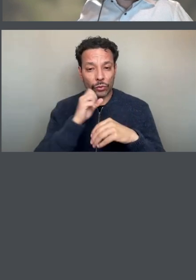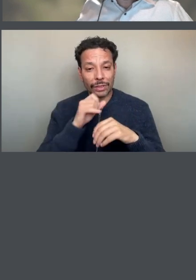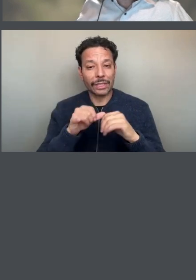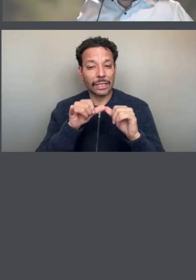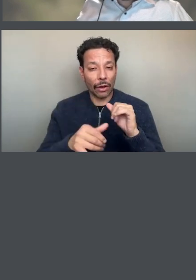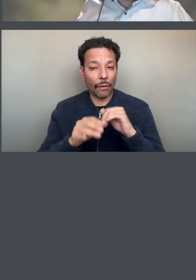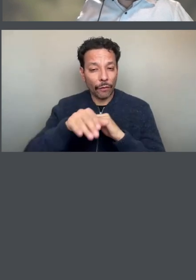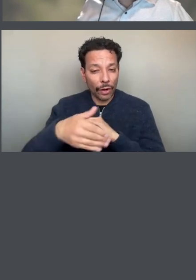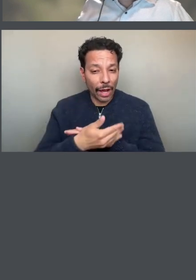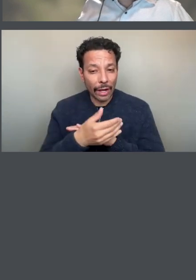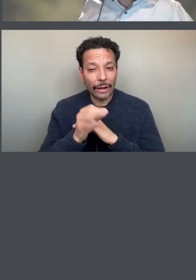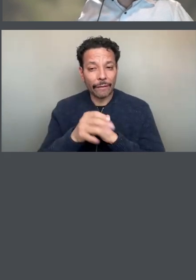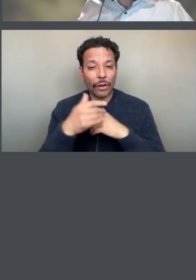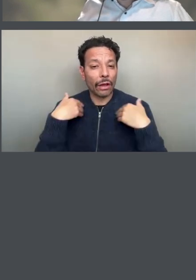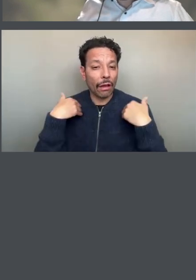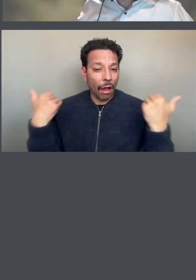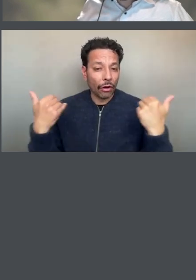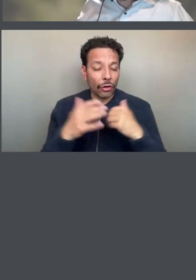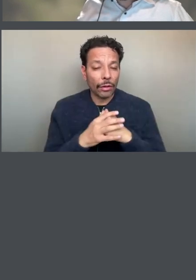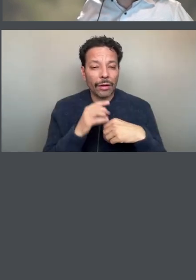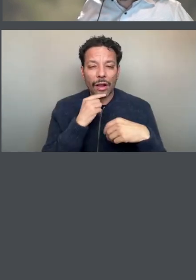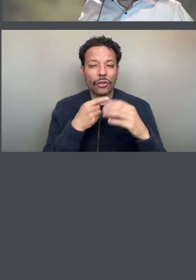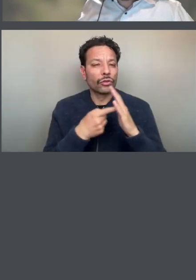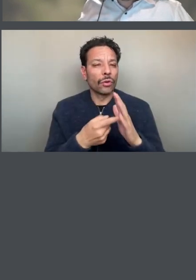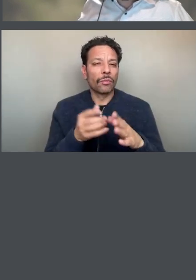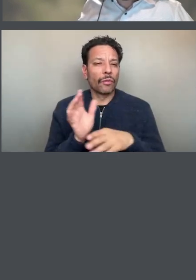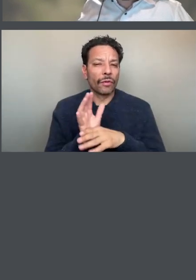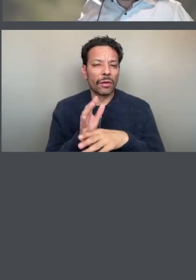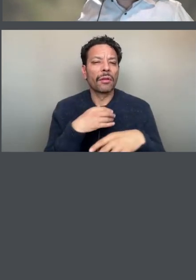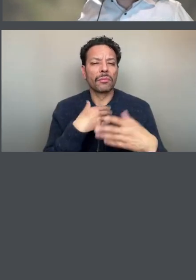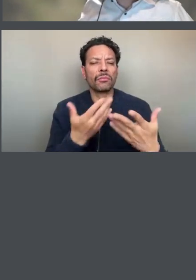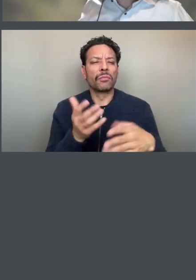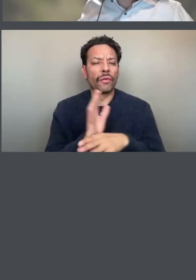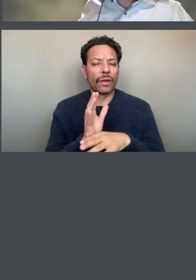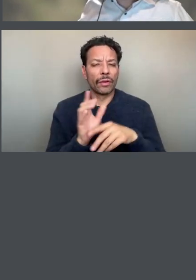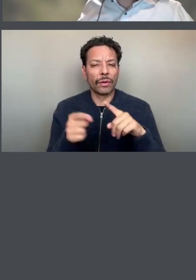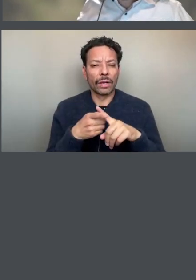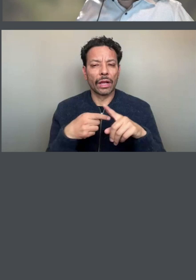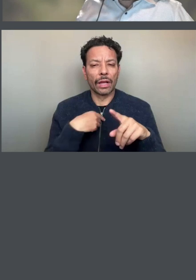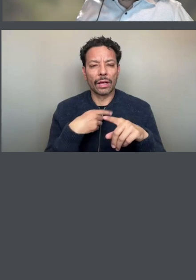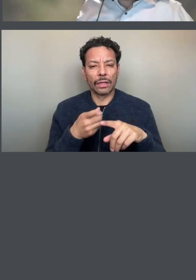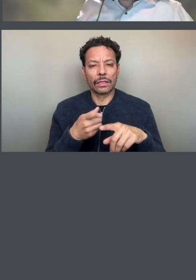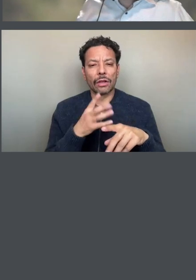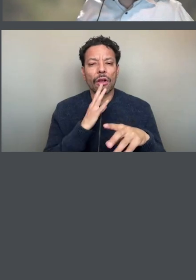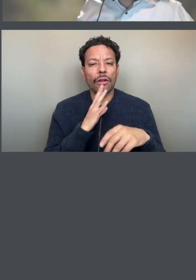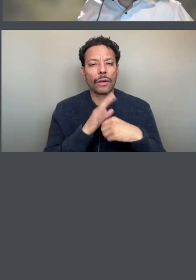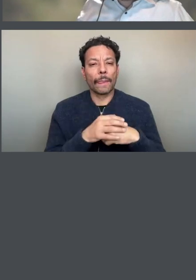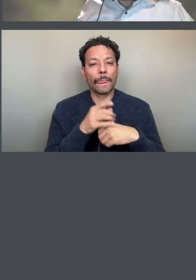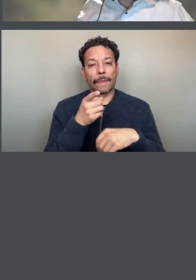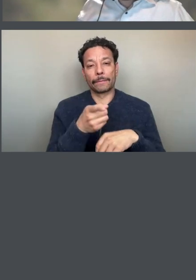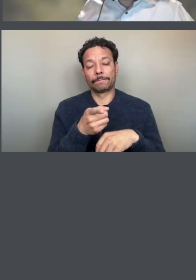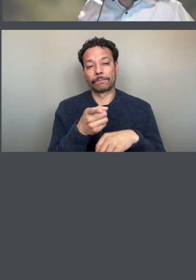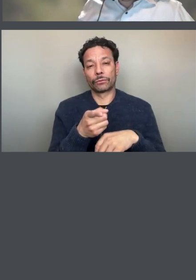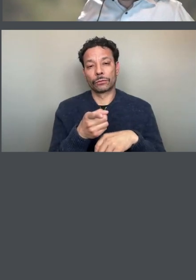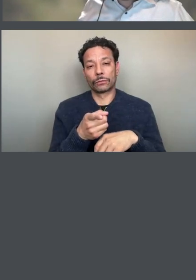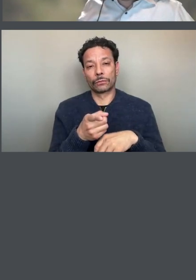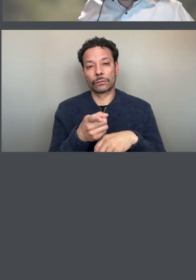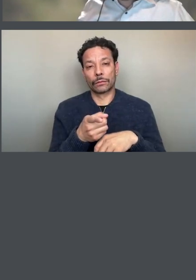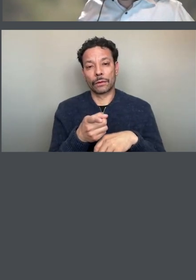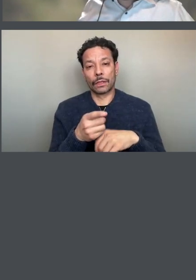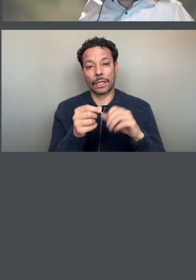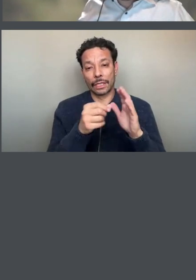are younger. I'm not going to play this little movie, but I'll play the movie while I talk. Why not? So this is, we've